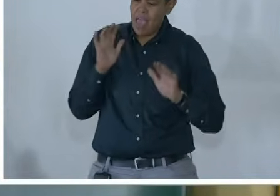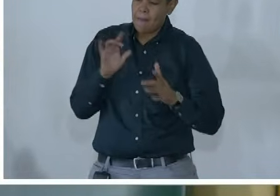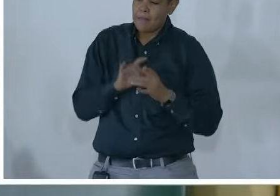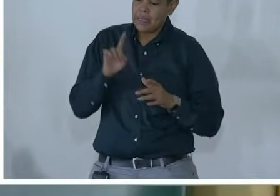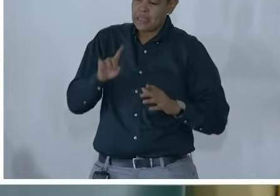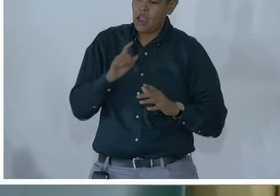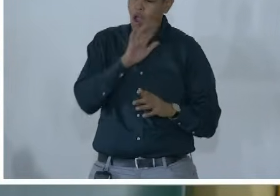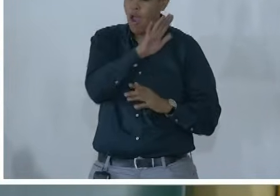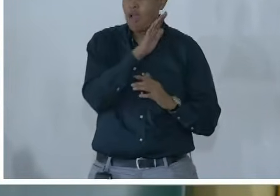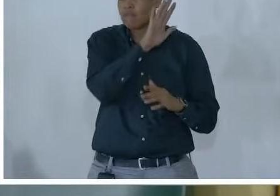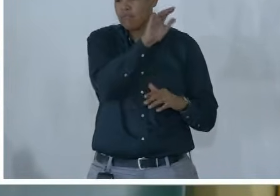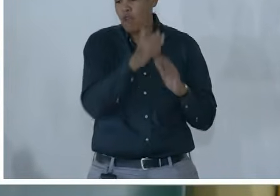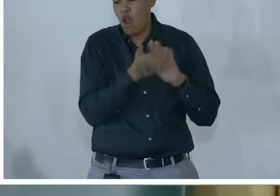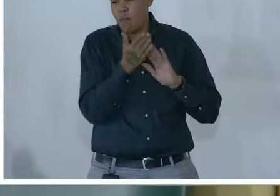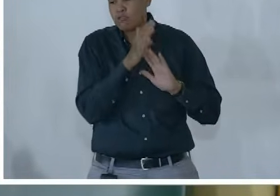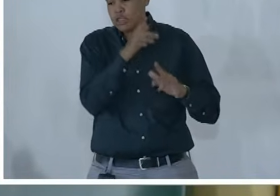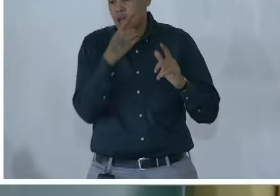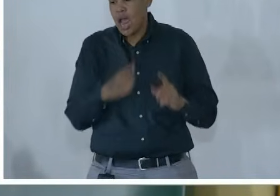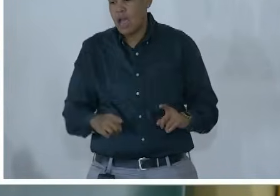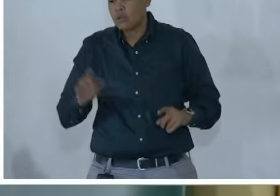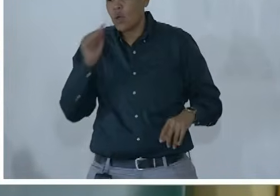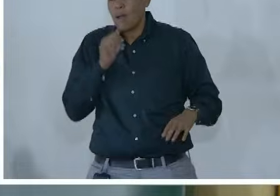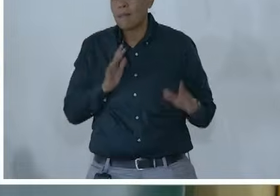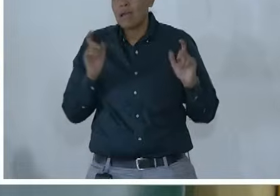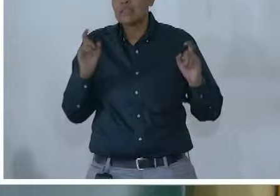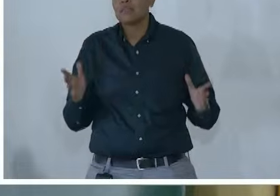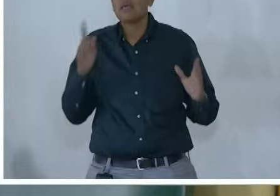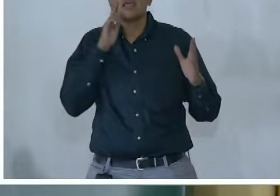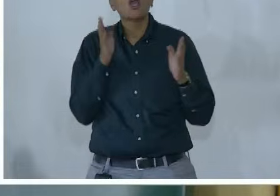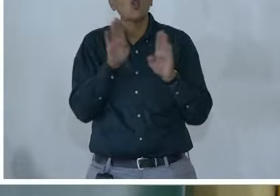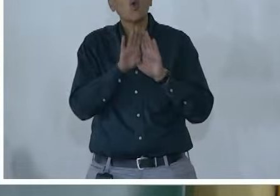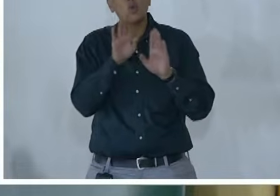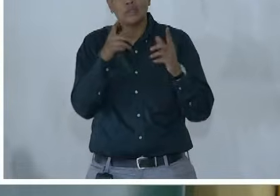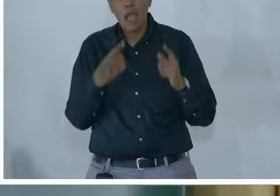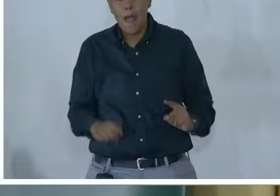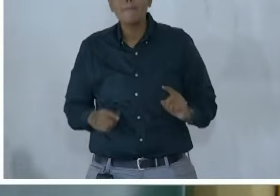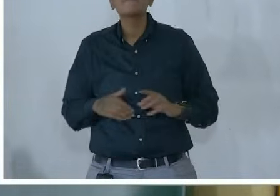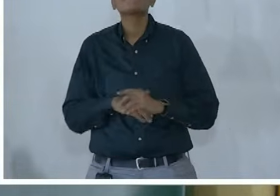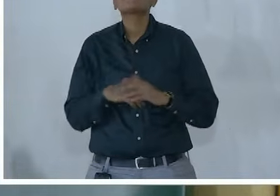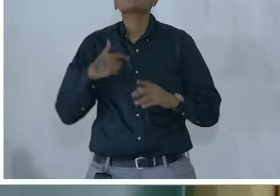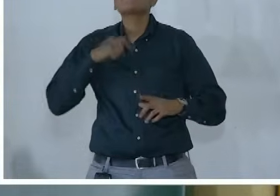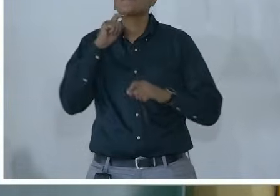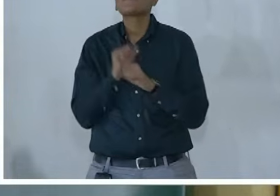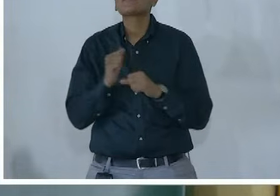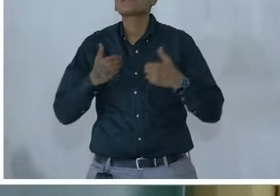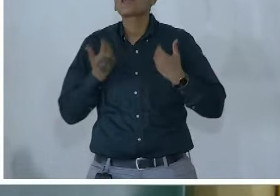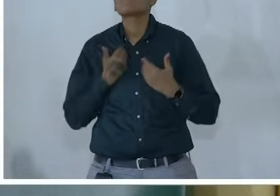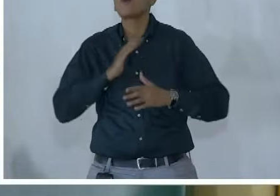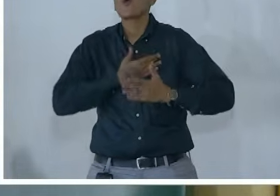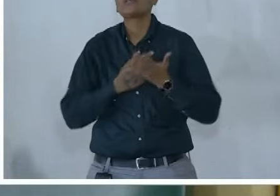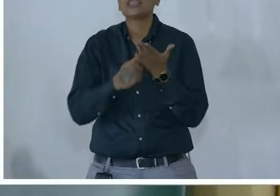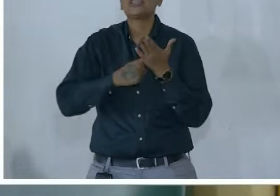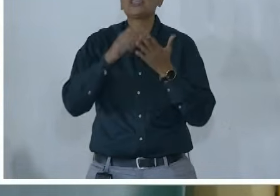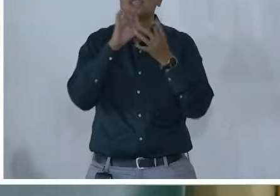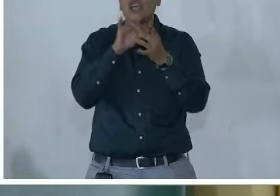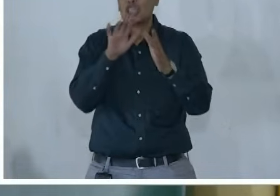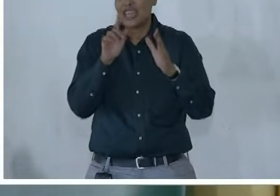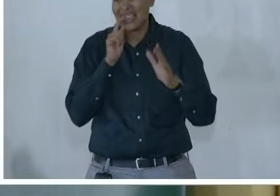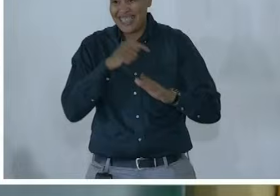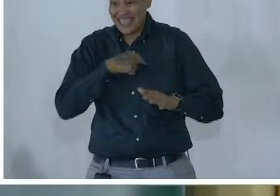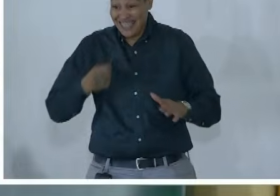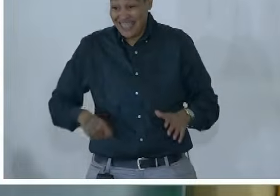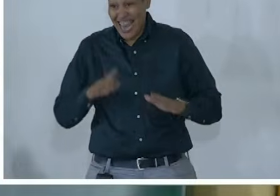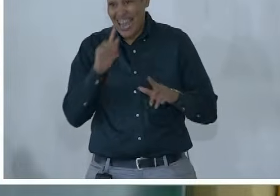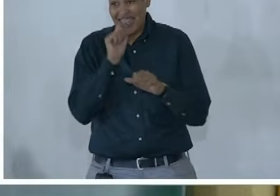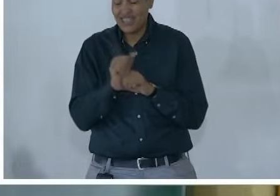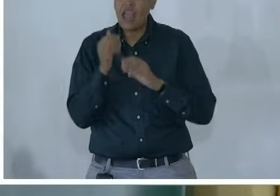of the refinery operations. So, Madam Speaker, in closing, I'm very happy that our discussions in China